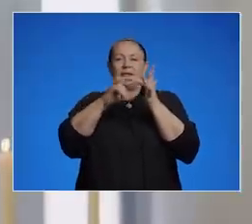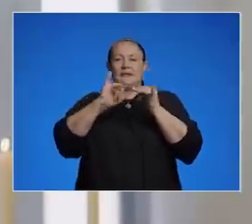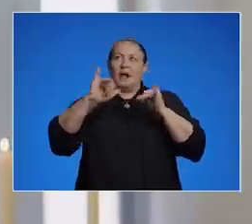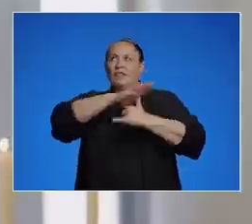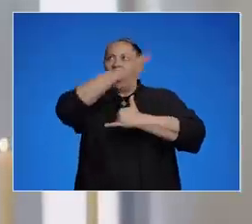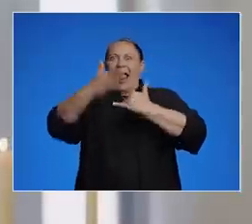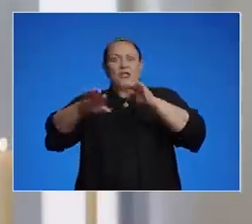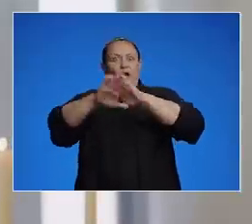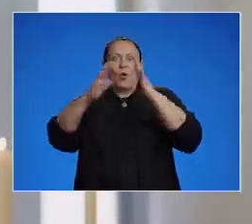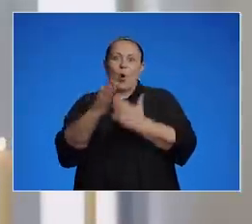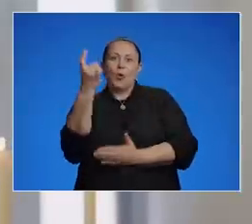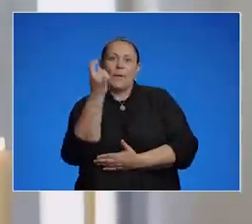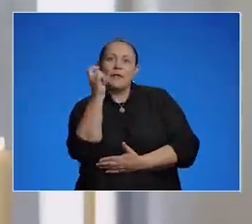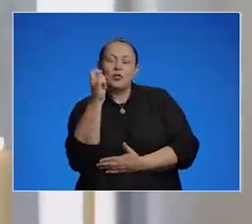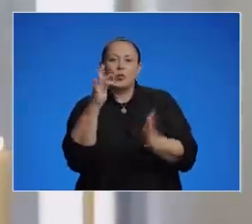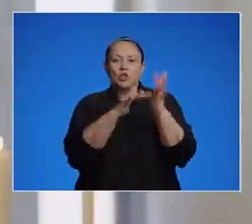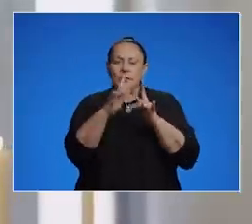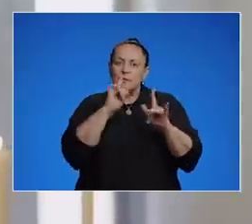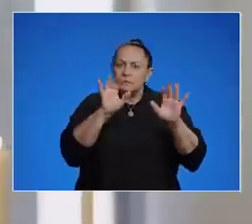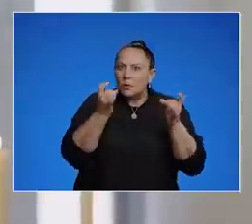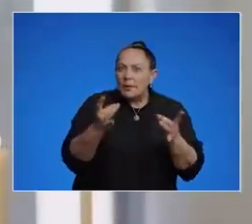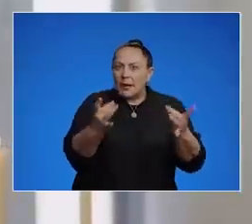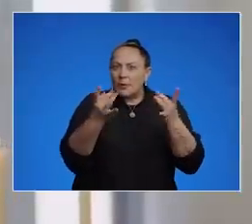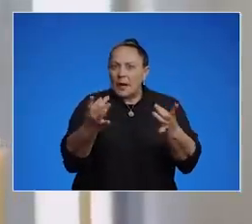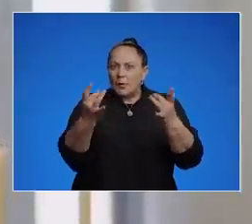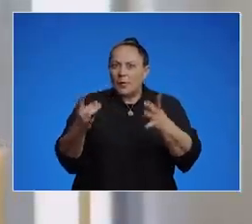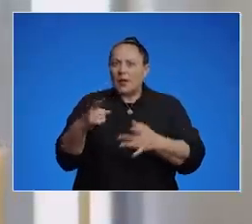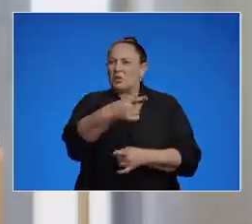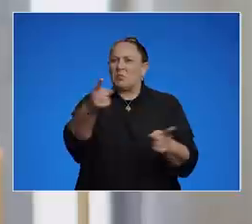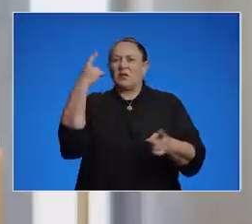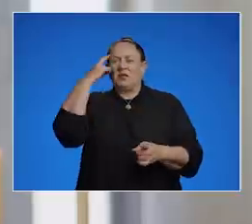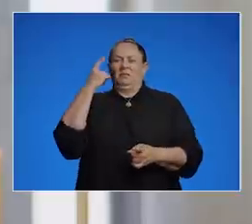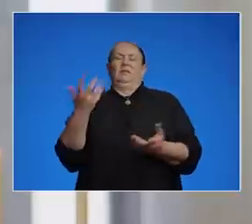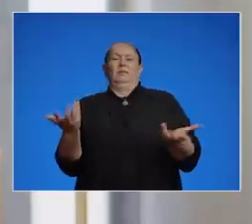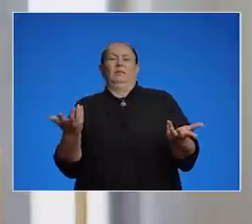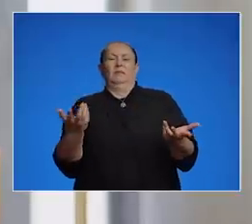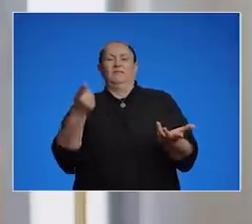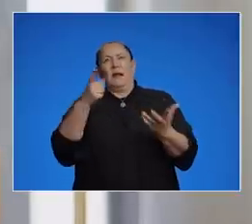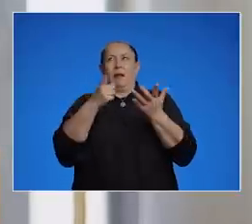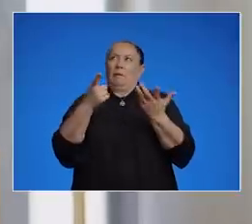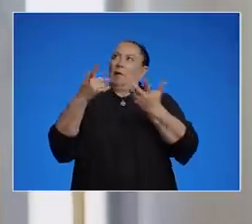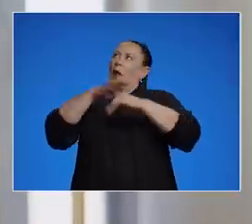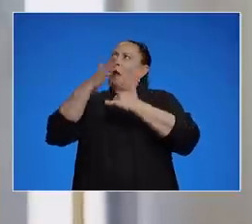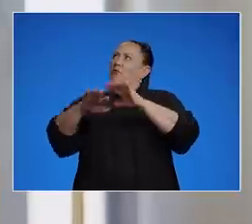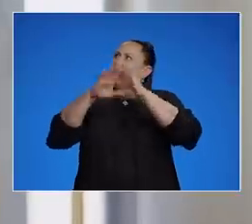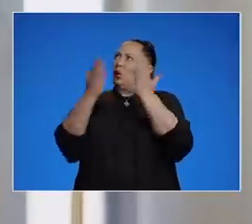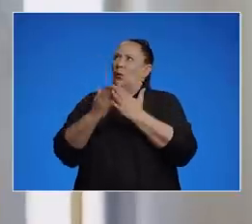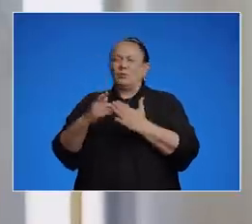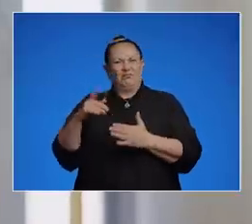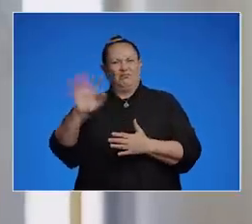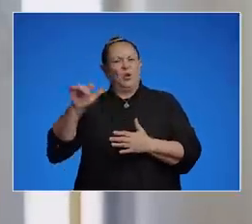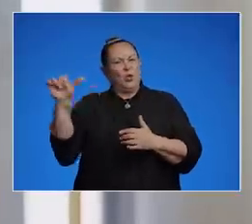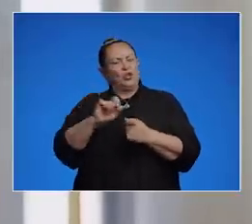Jesus is telling us to stay awake, to be watchful, to be vigilant. But you might say, hang on a minute, that's apocalyptic. Aren't we